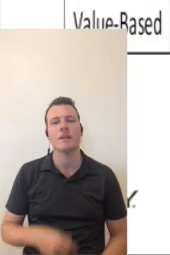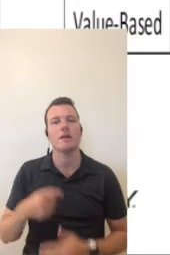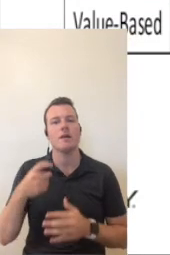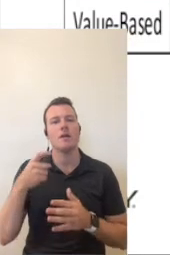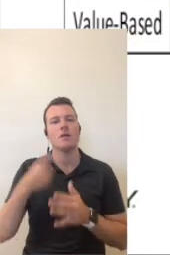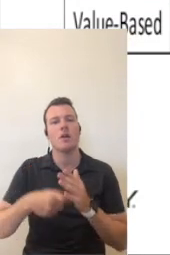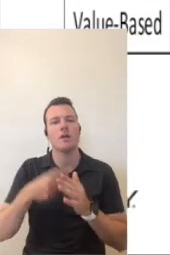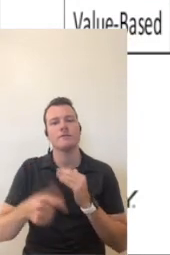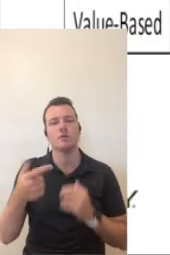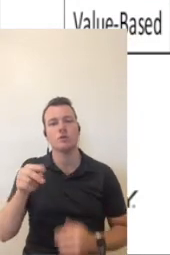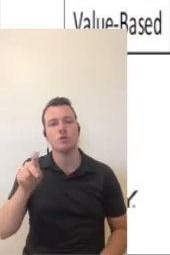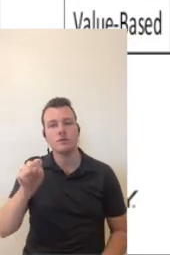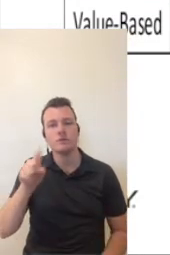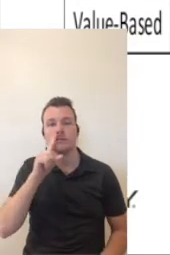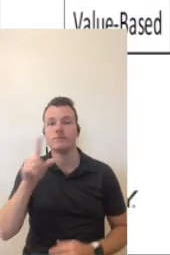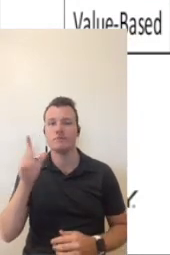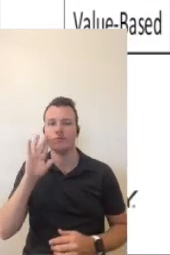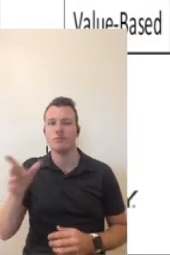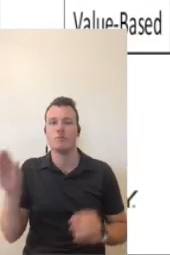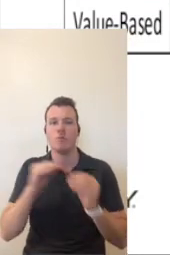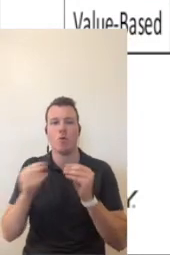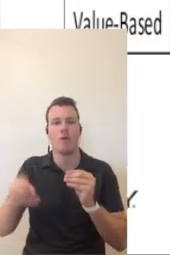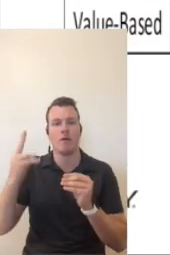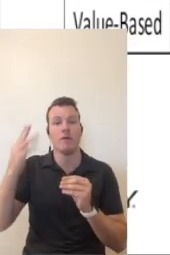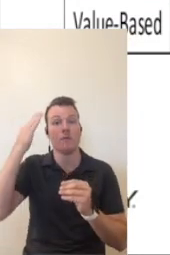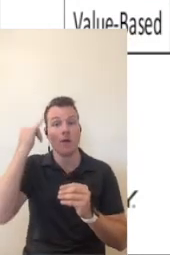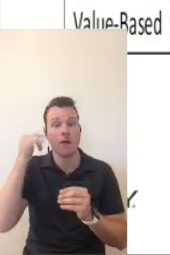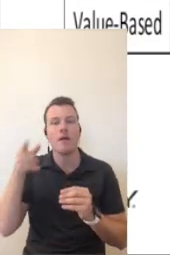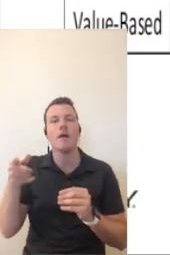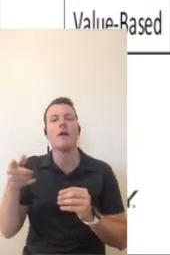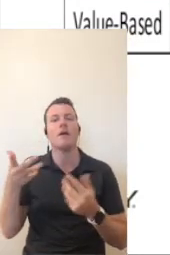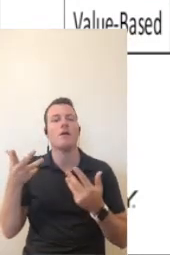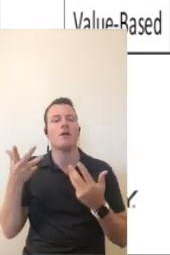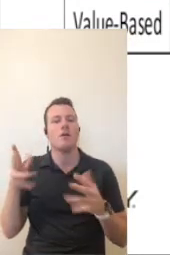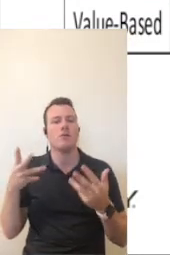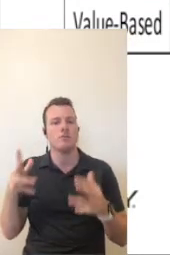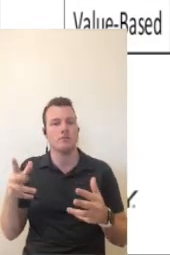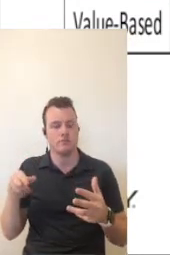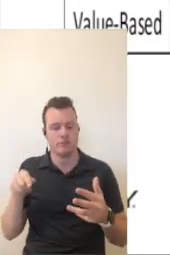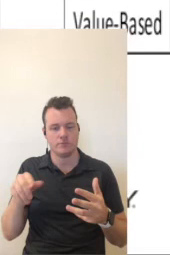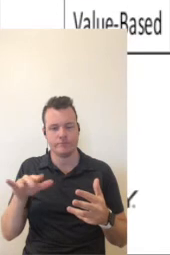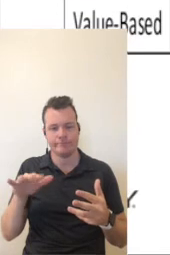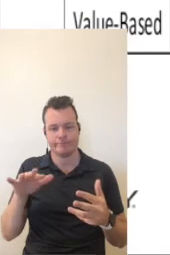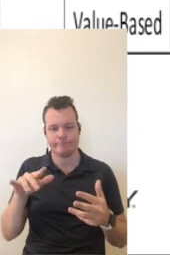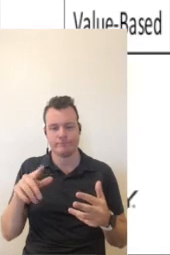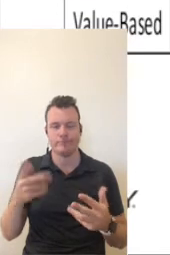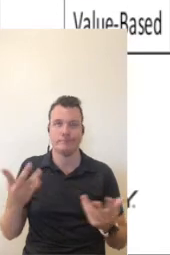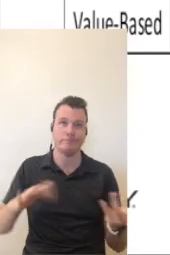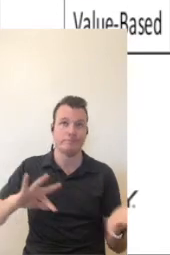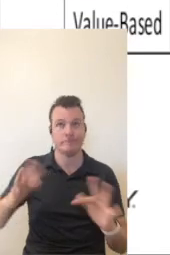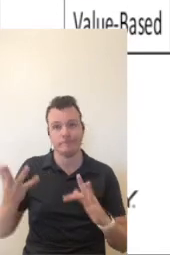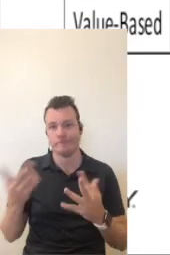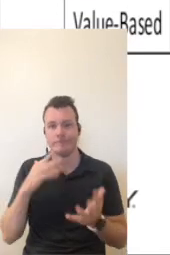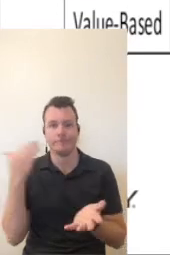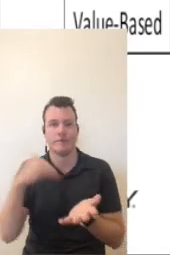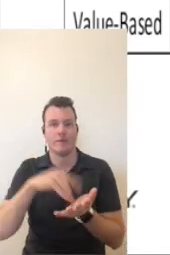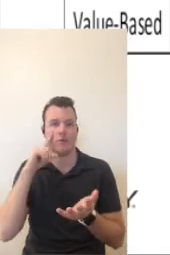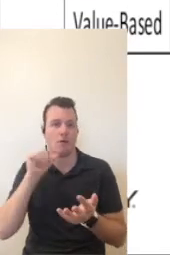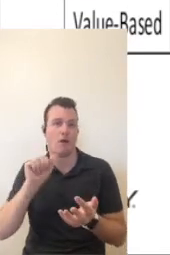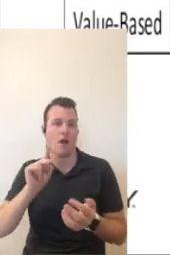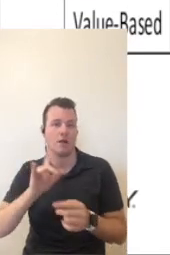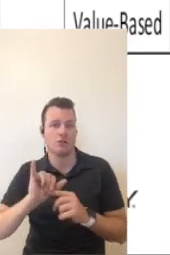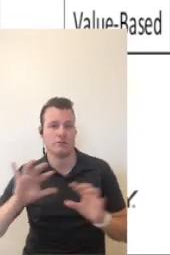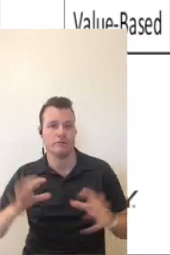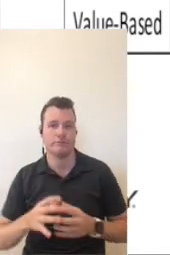$600. For my hourly rate, it's the same. For my cost of goods, it's going to be higher because I've